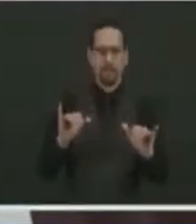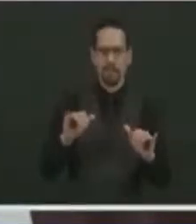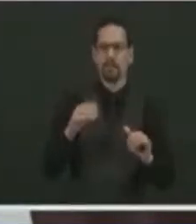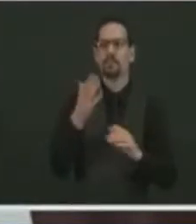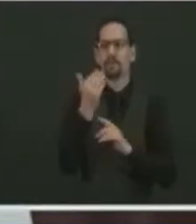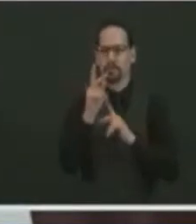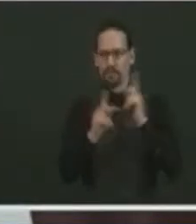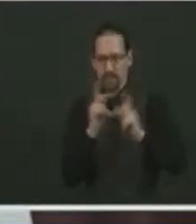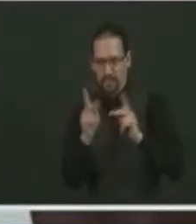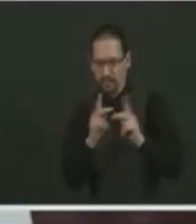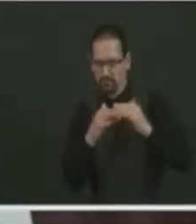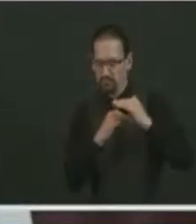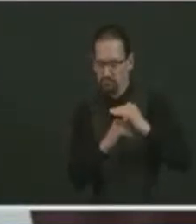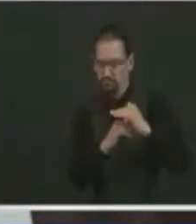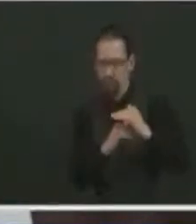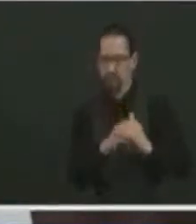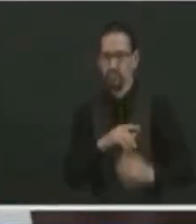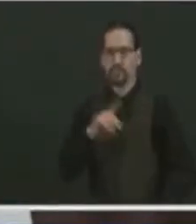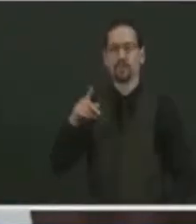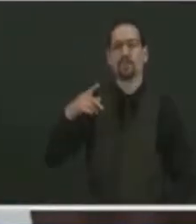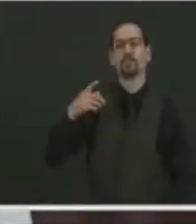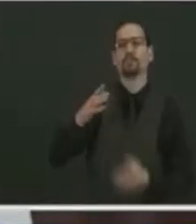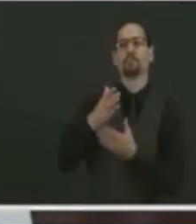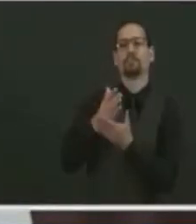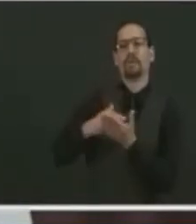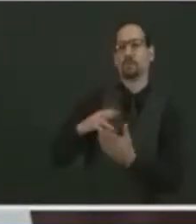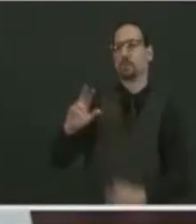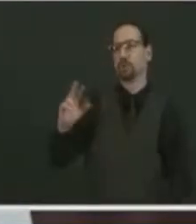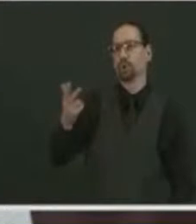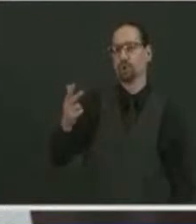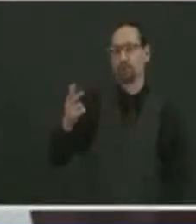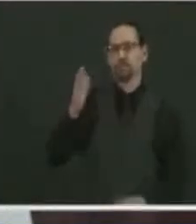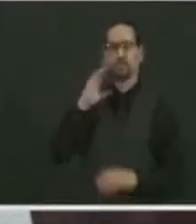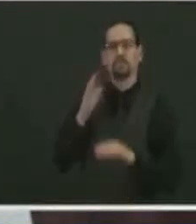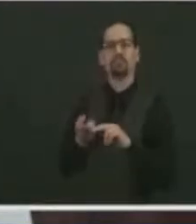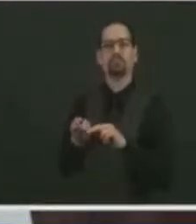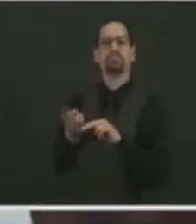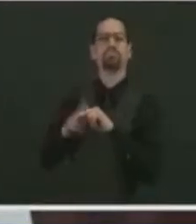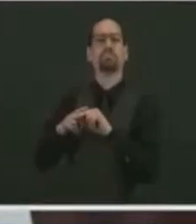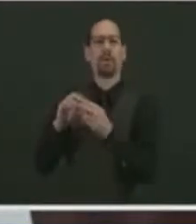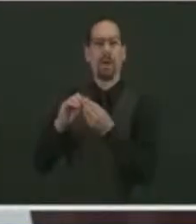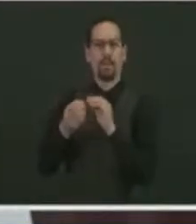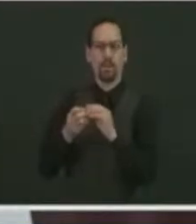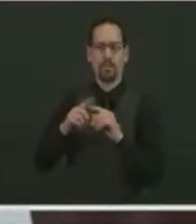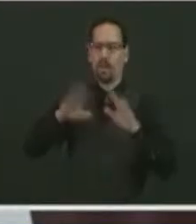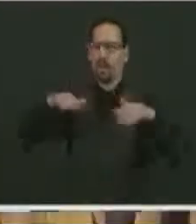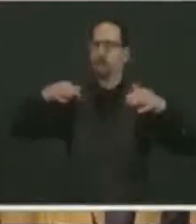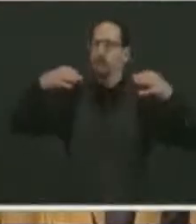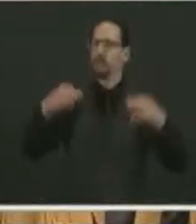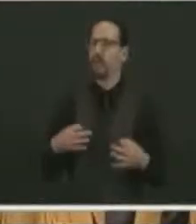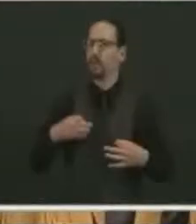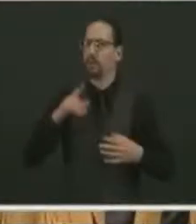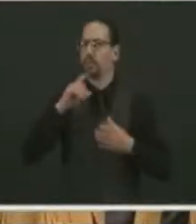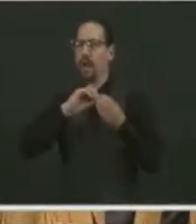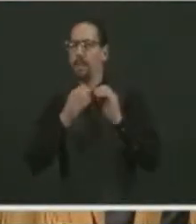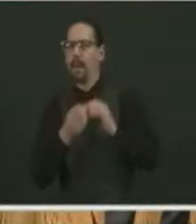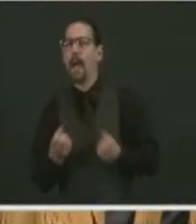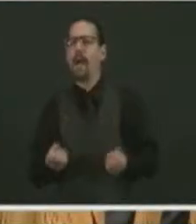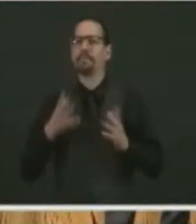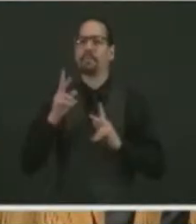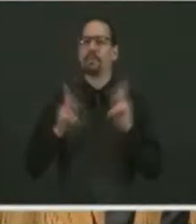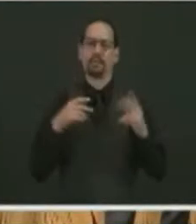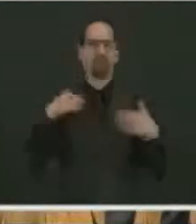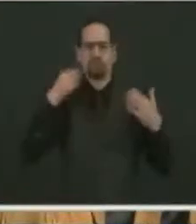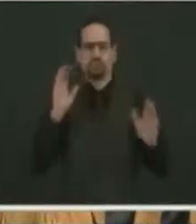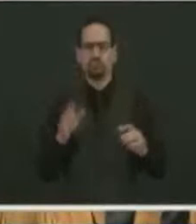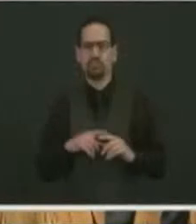phase 3, we're going to be upping that, and we haven't yet figured out how high we're going to go. So funerals and wakes, they